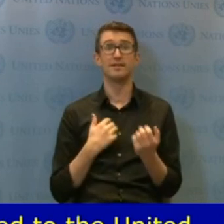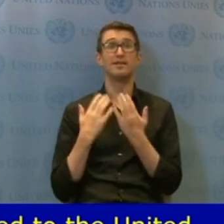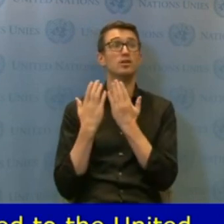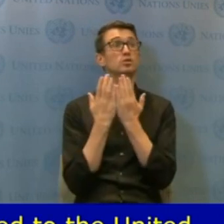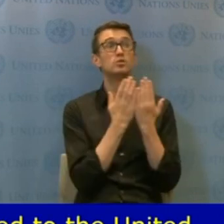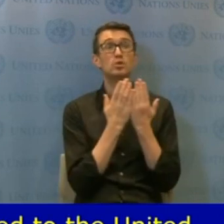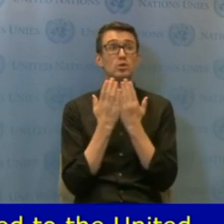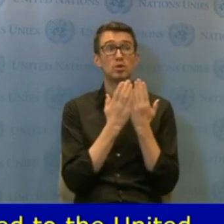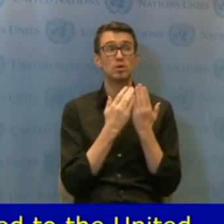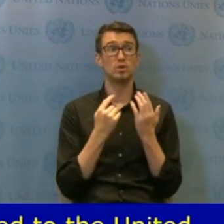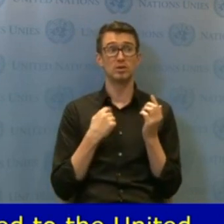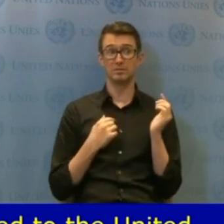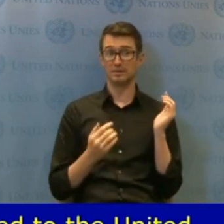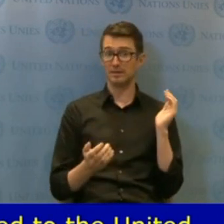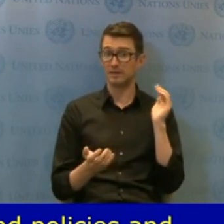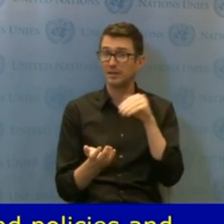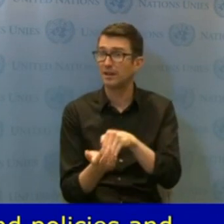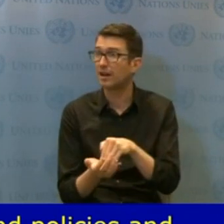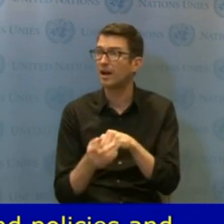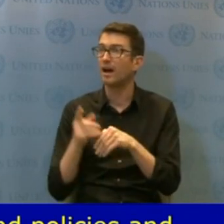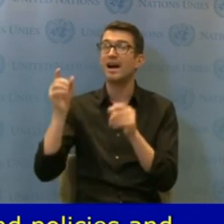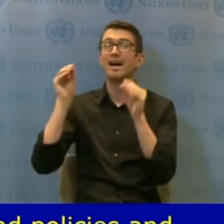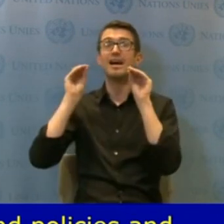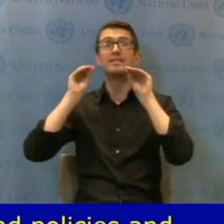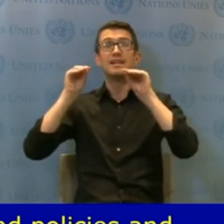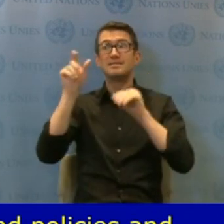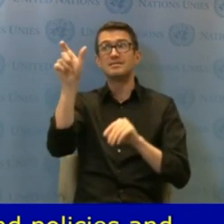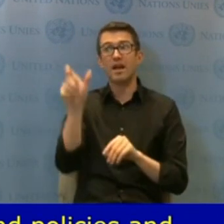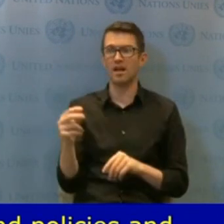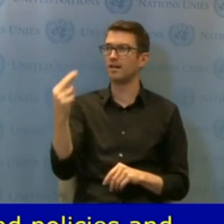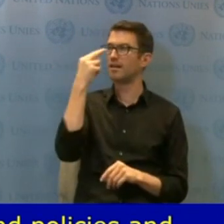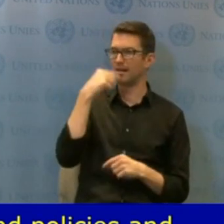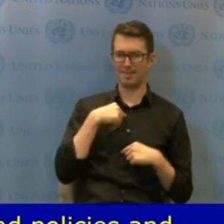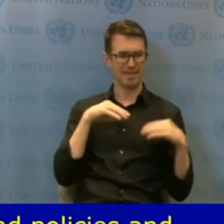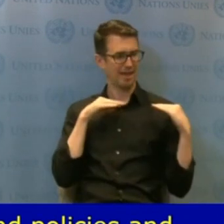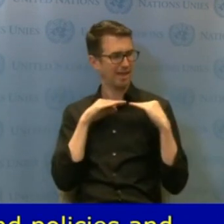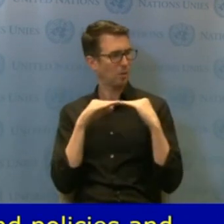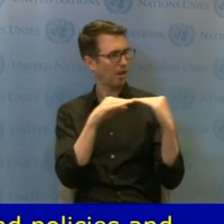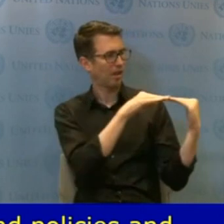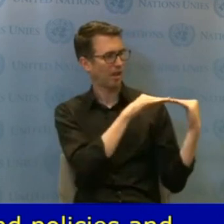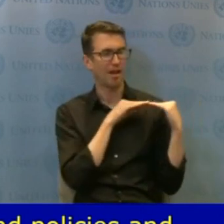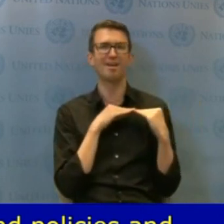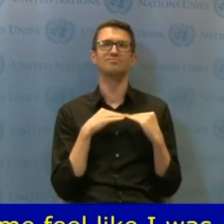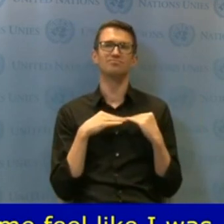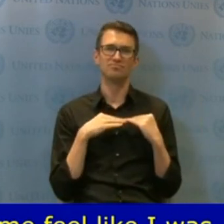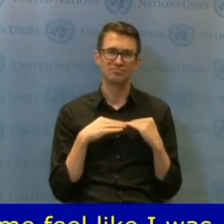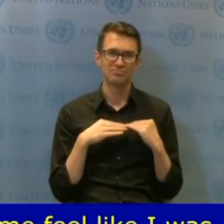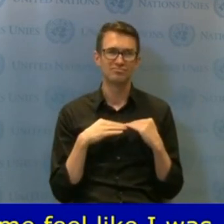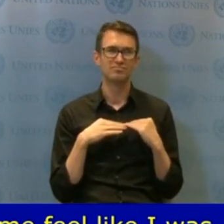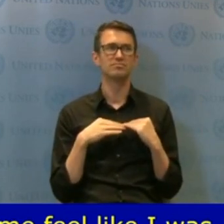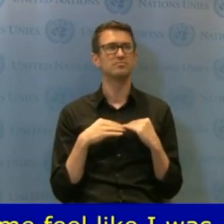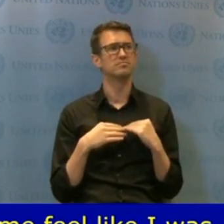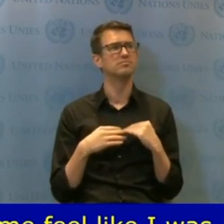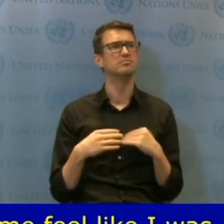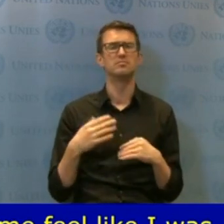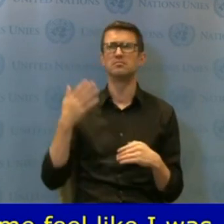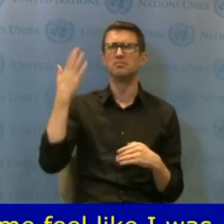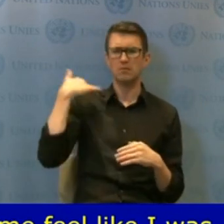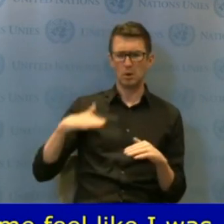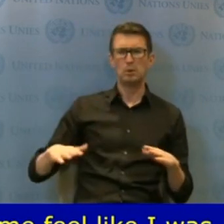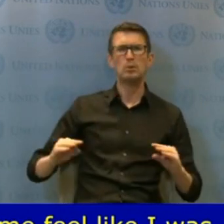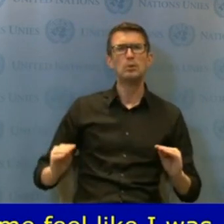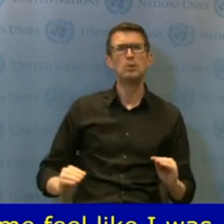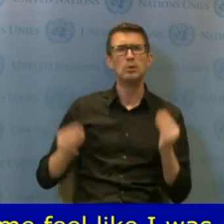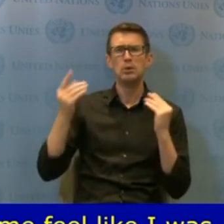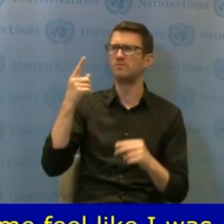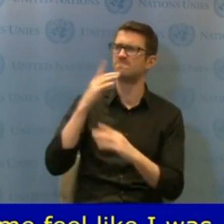that class. You see, I was able to go from being denied an education to completing